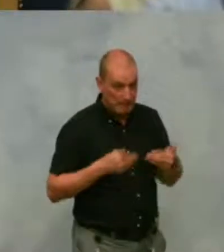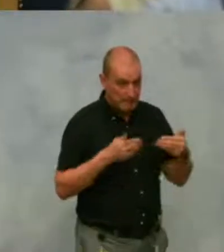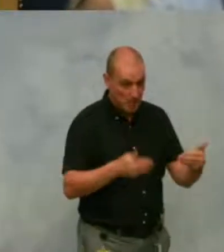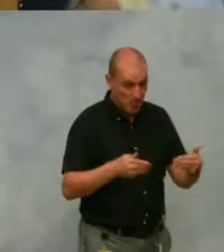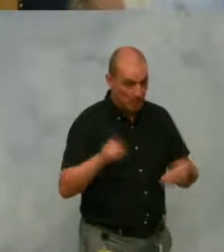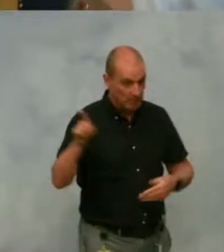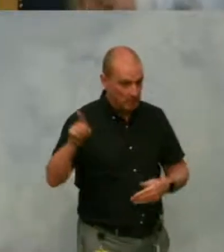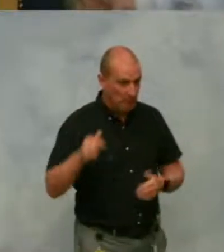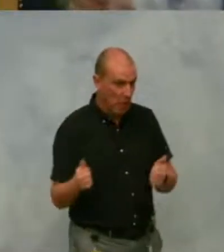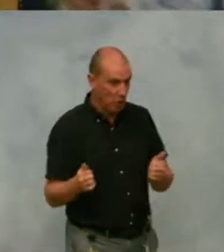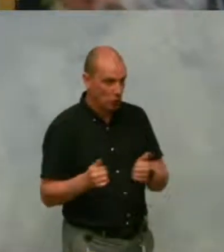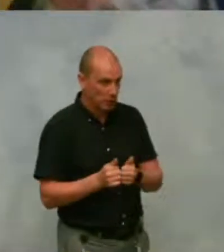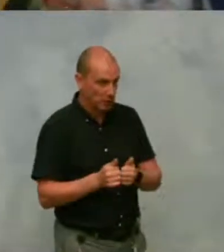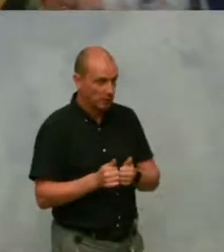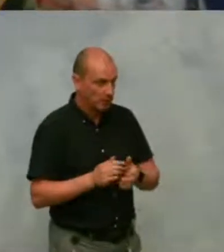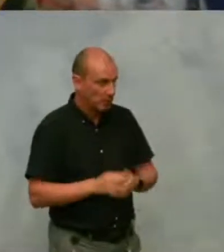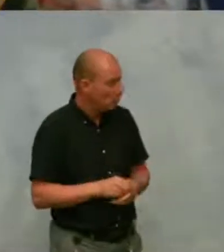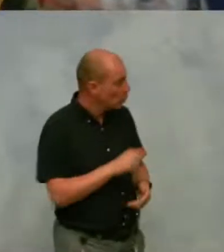Agreed.